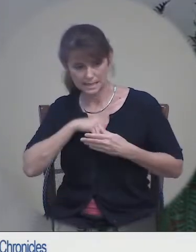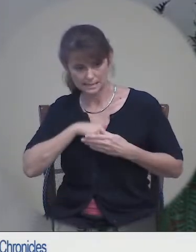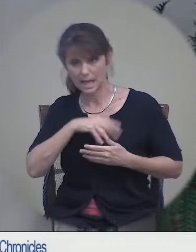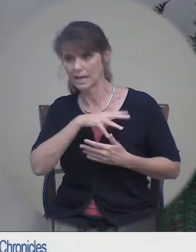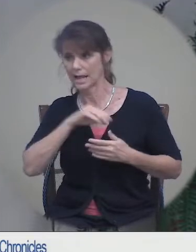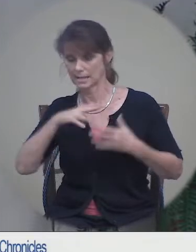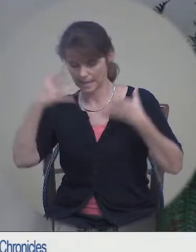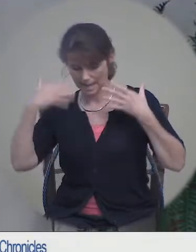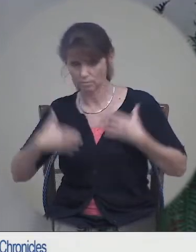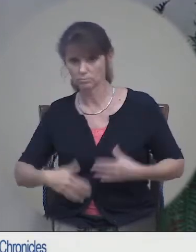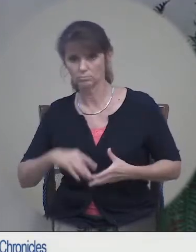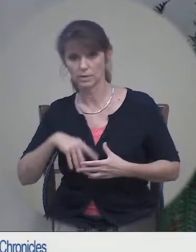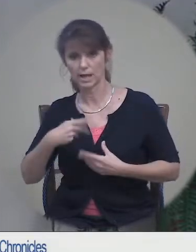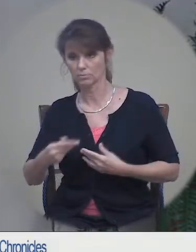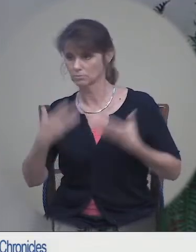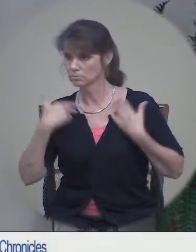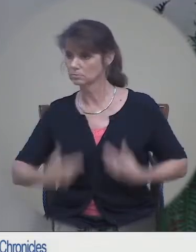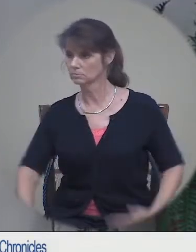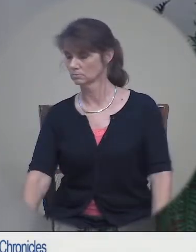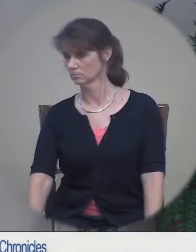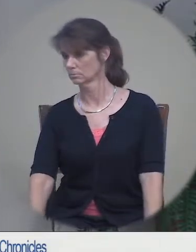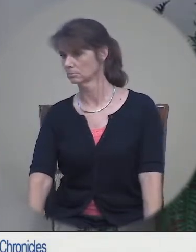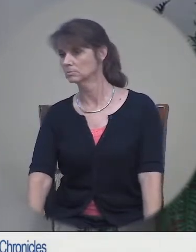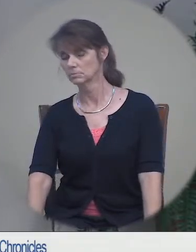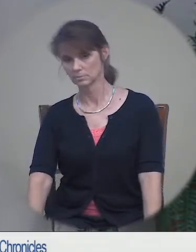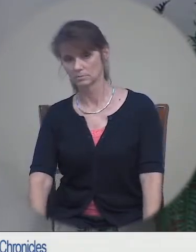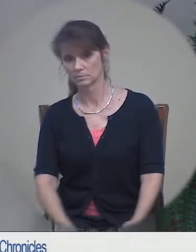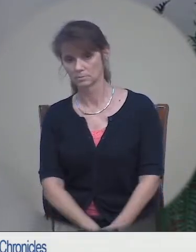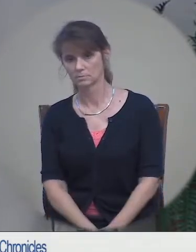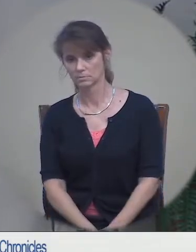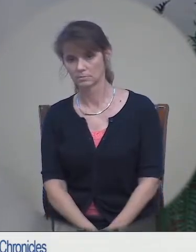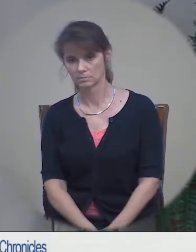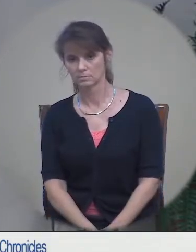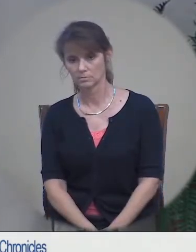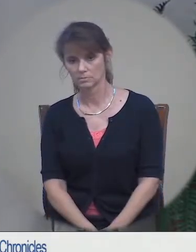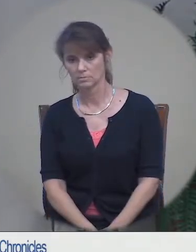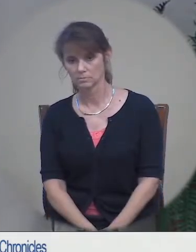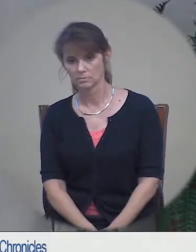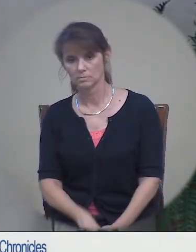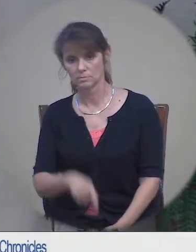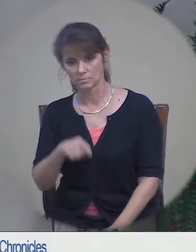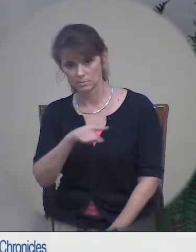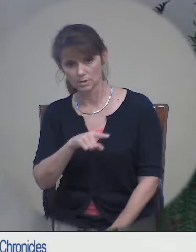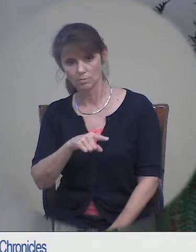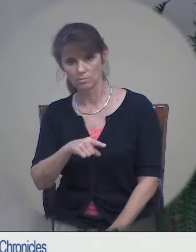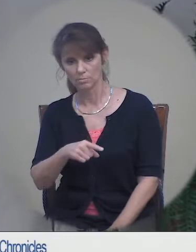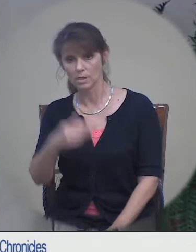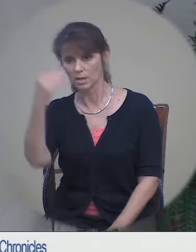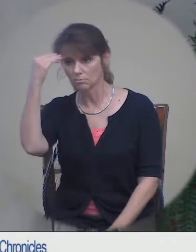I think it's important that we see in the midst of these reforms is an acknowledgement of sin.